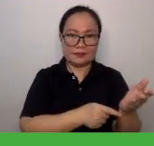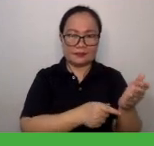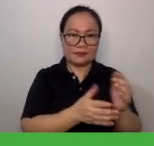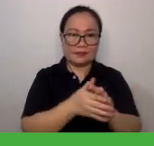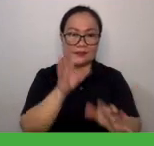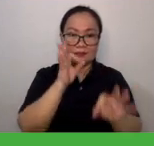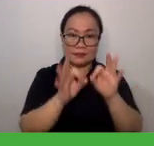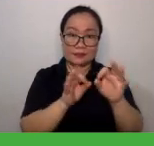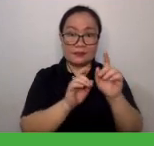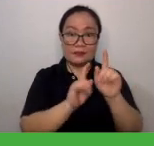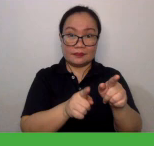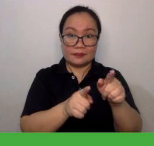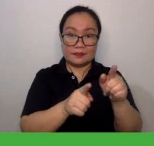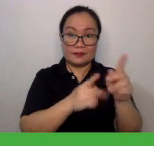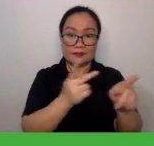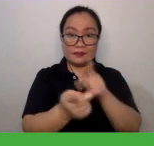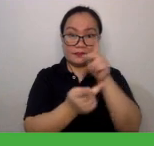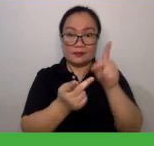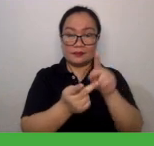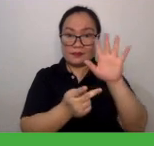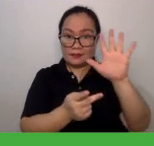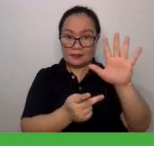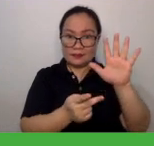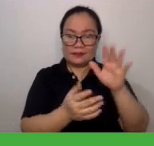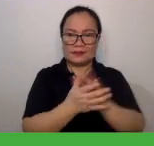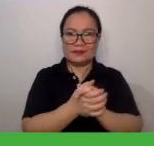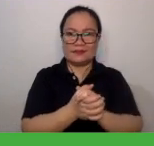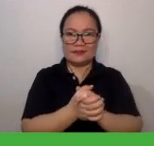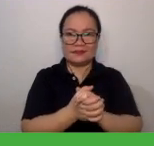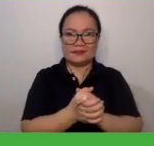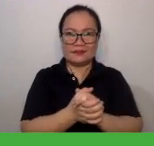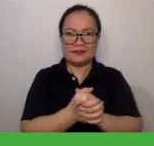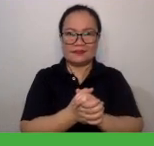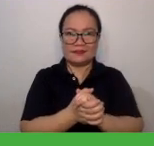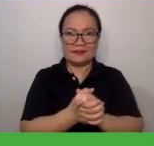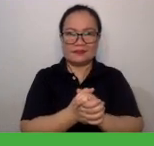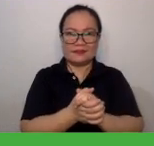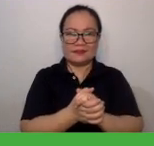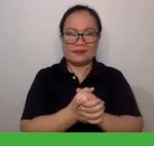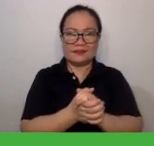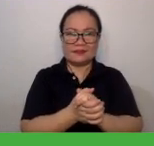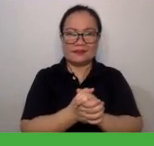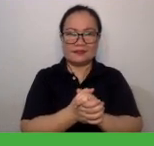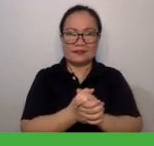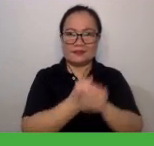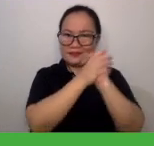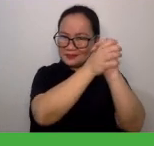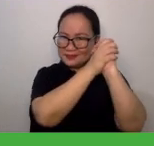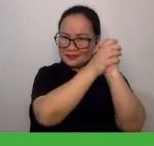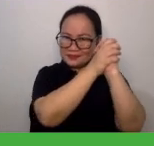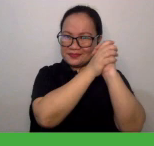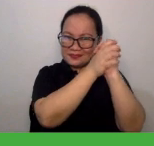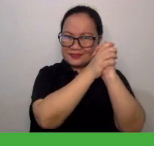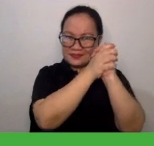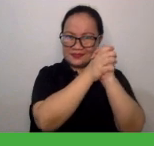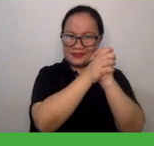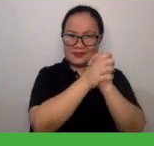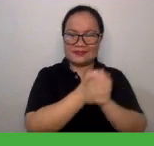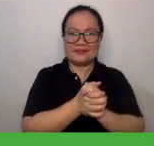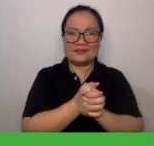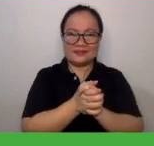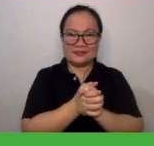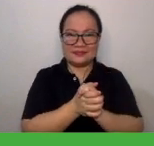If you got 5, you may share your scores sa ating comment section. And congratulations!